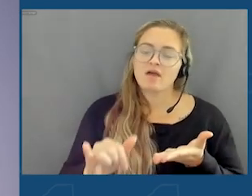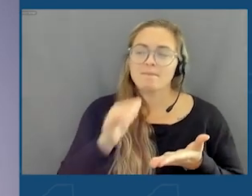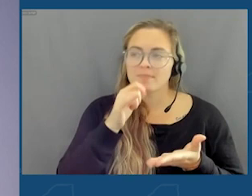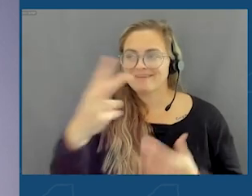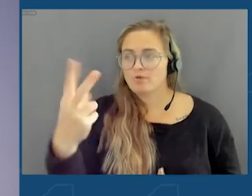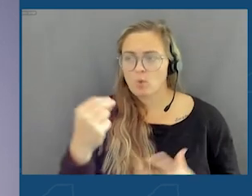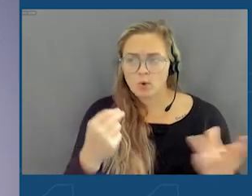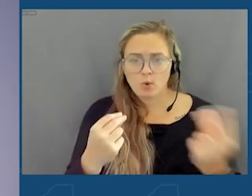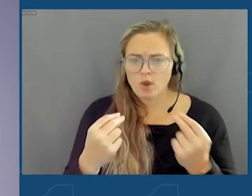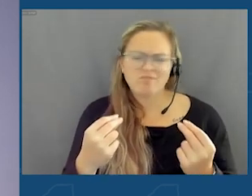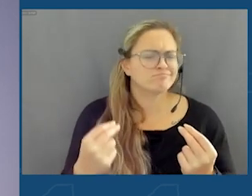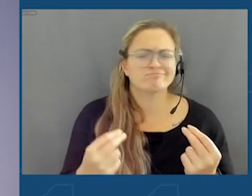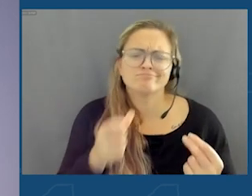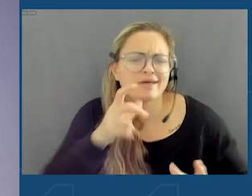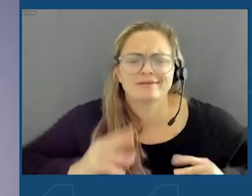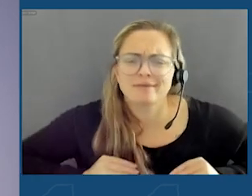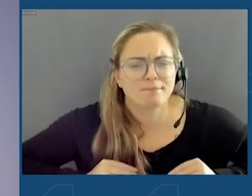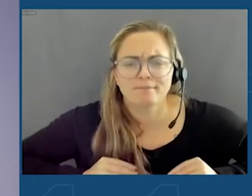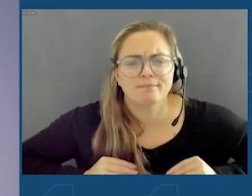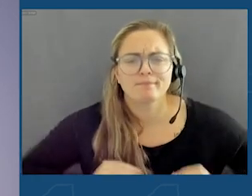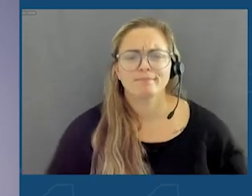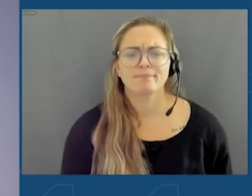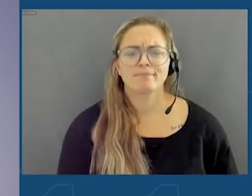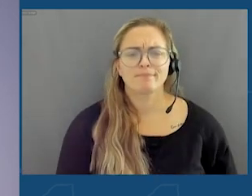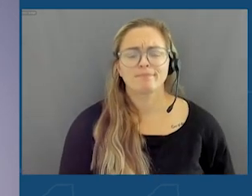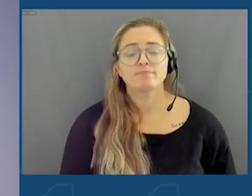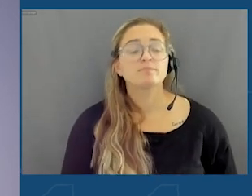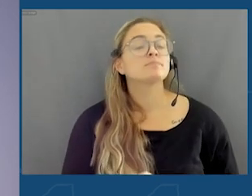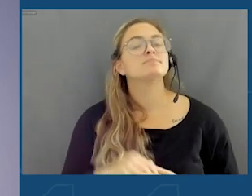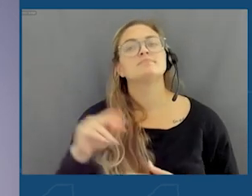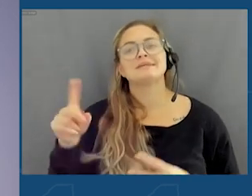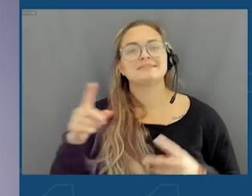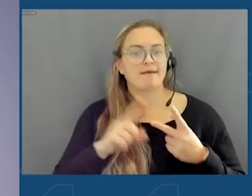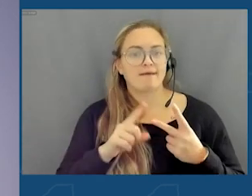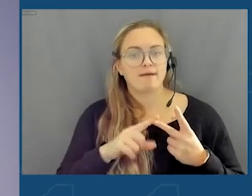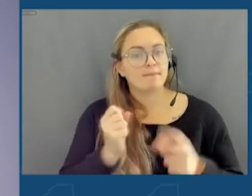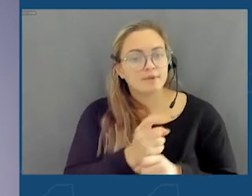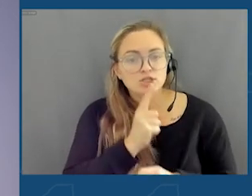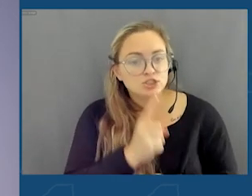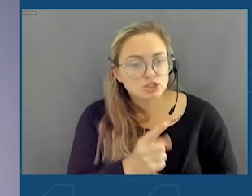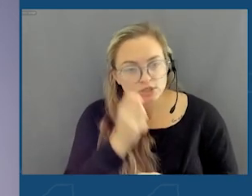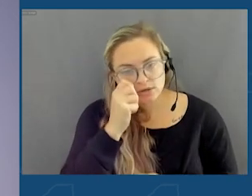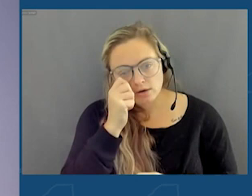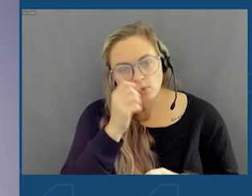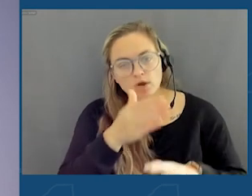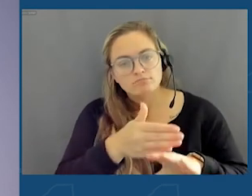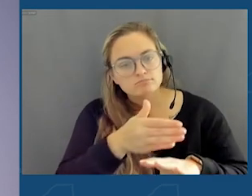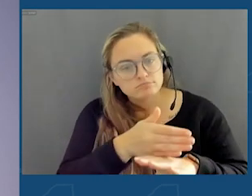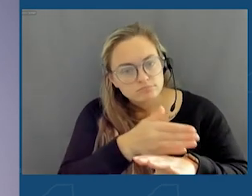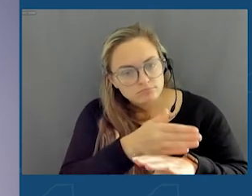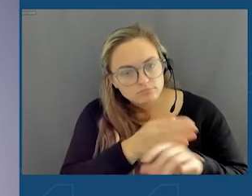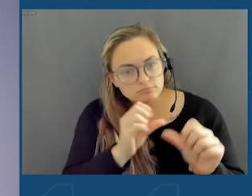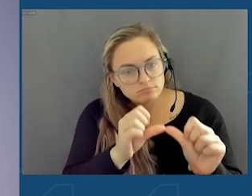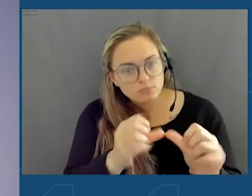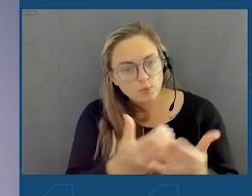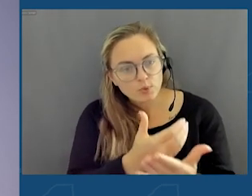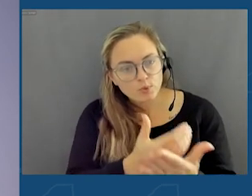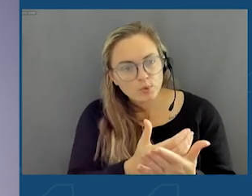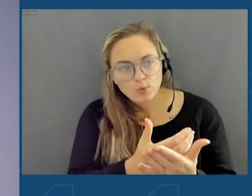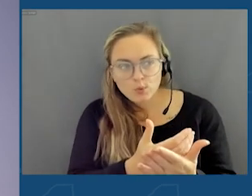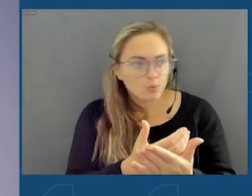answer. Secondly, we are making sure that we are moving forward with a new way to